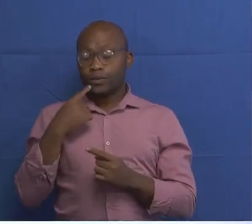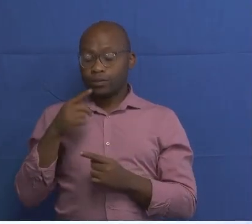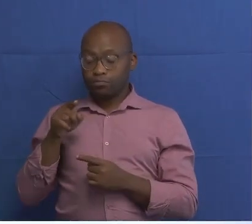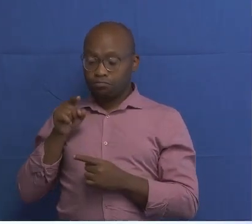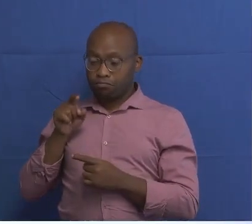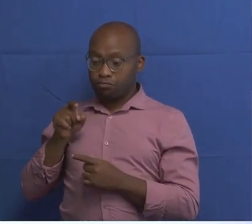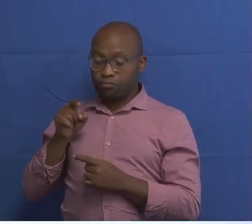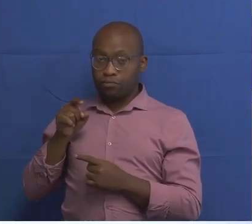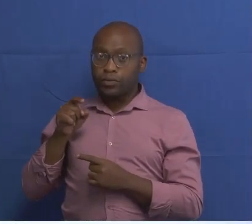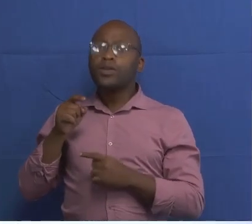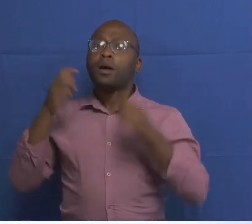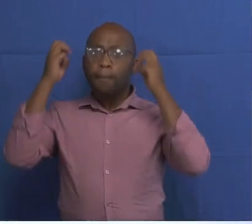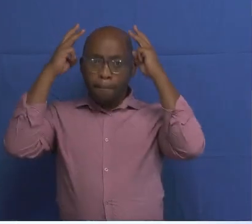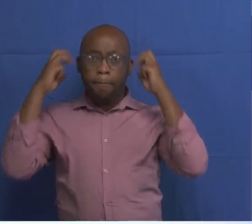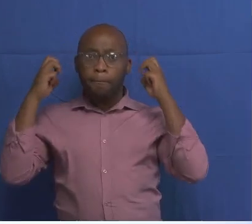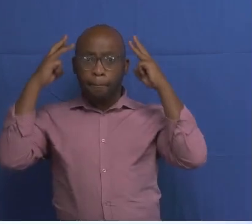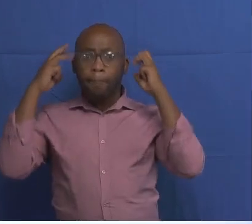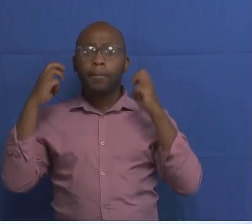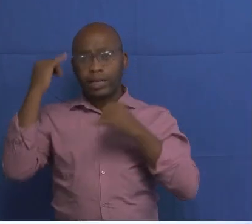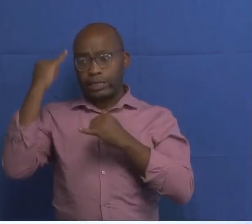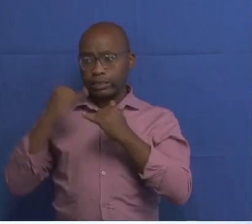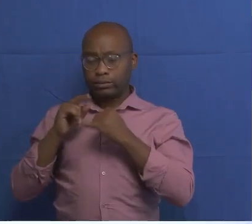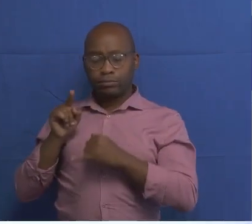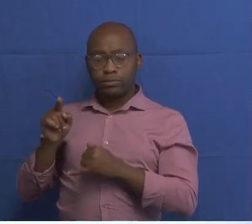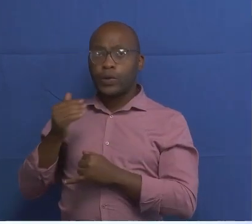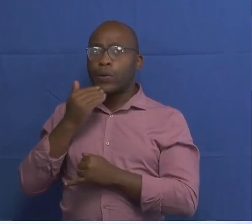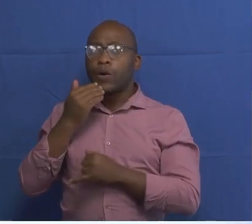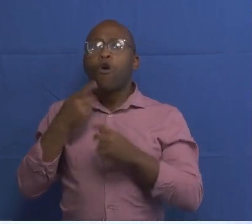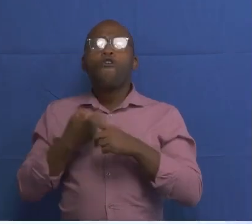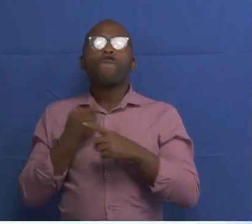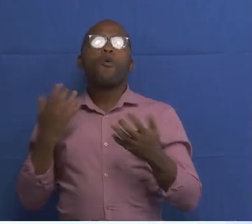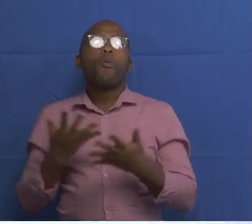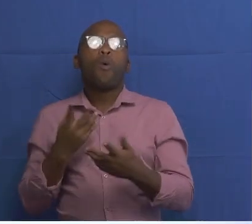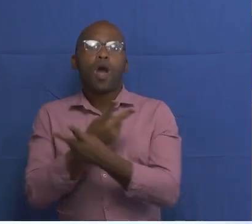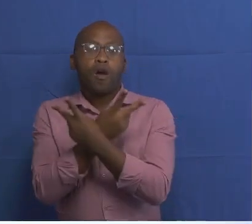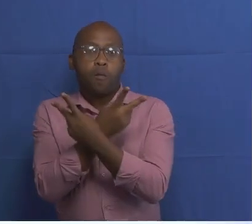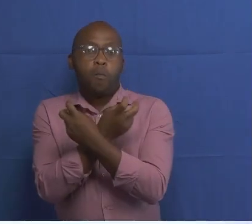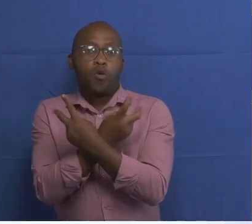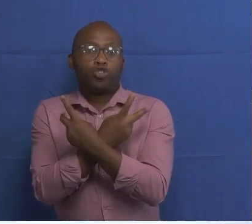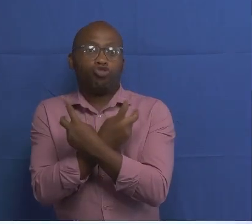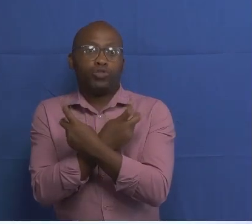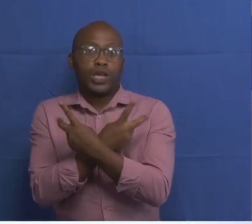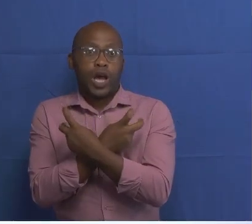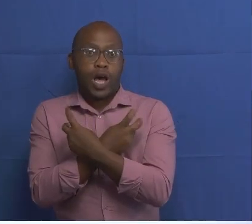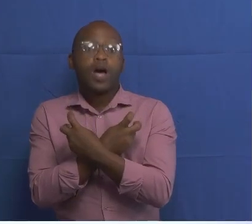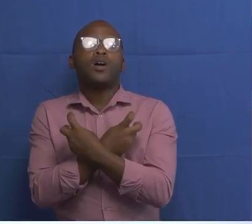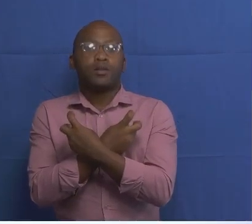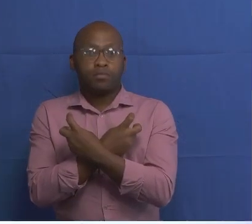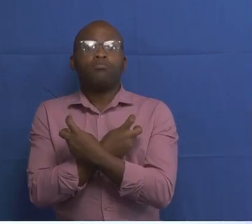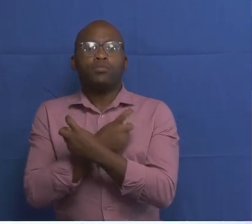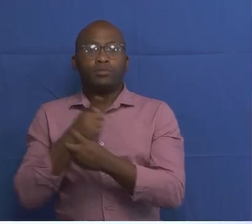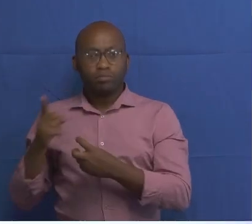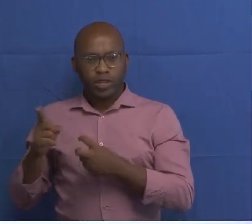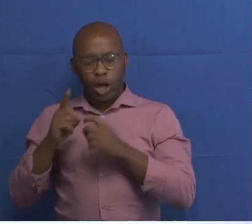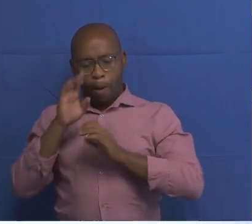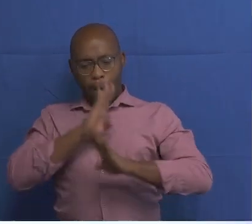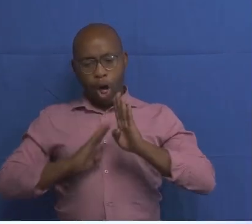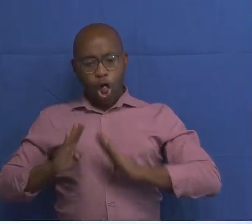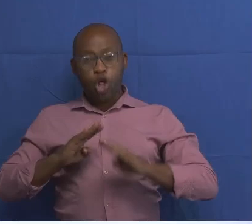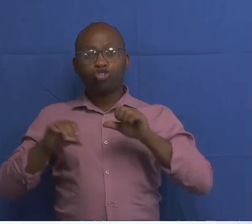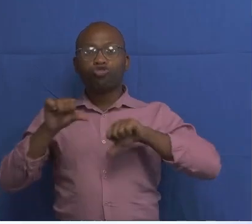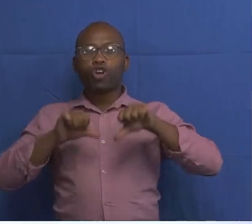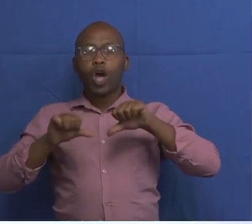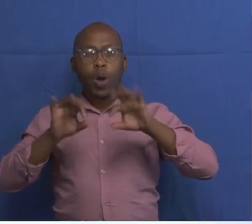got Gregor Mendel. Gregor Mendel was an Austrian monk and also a biologist. He was the first person to